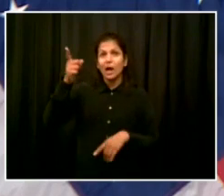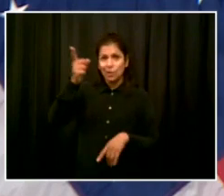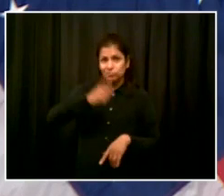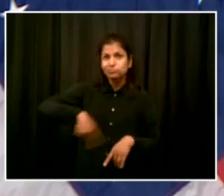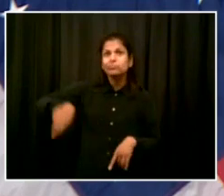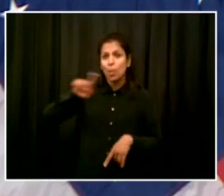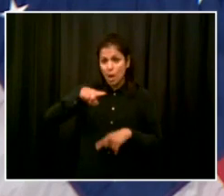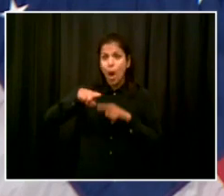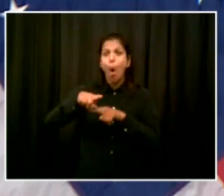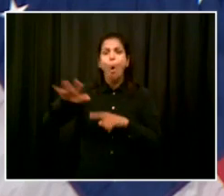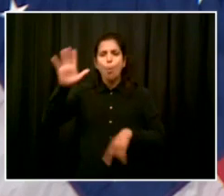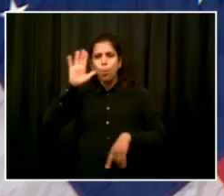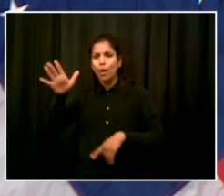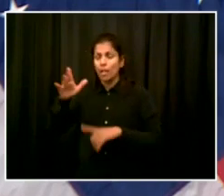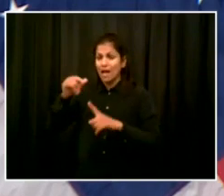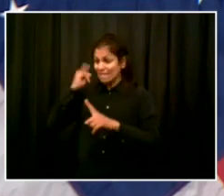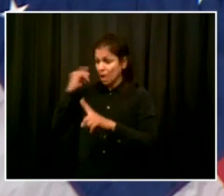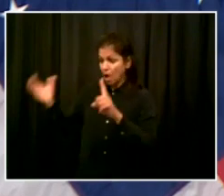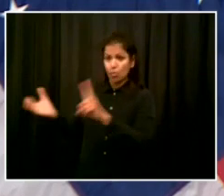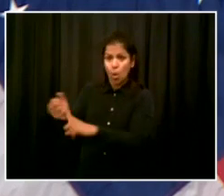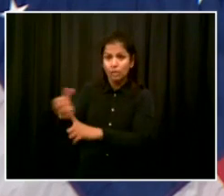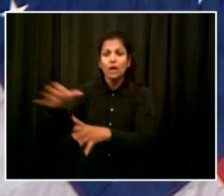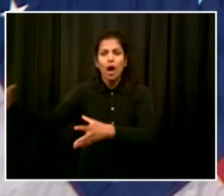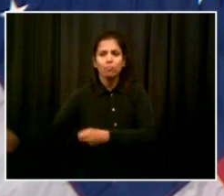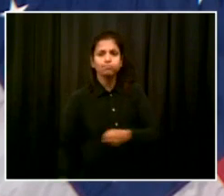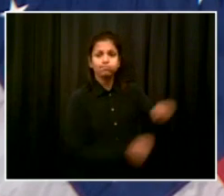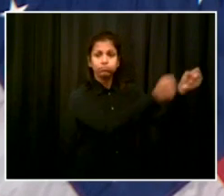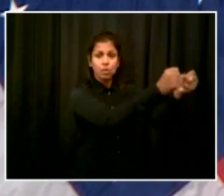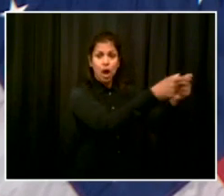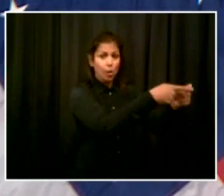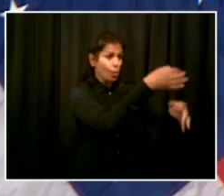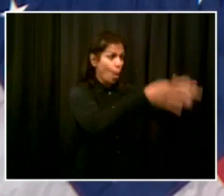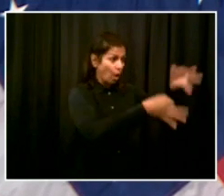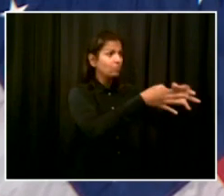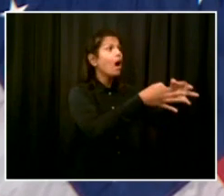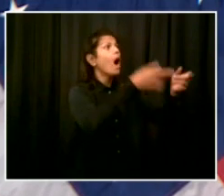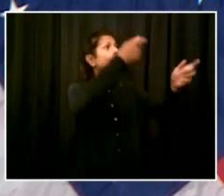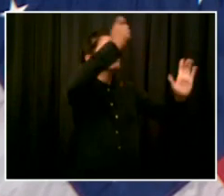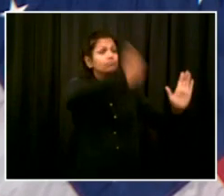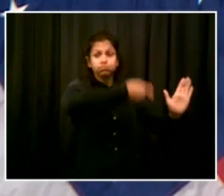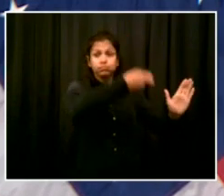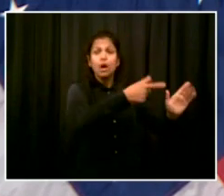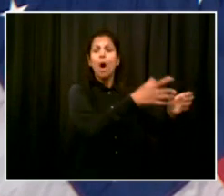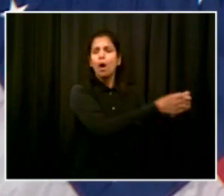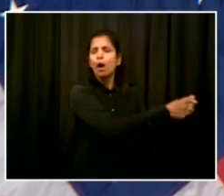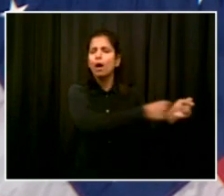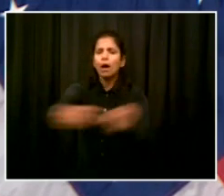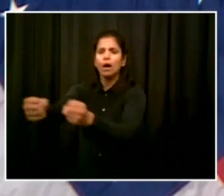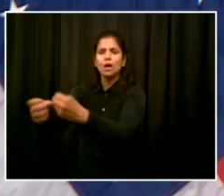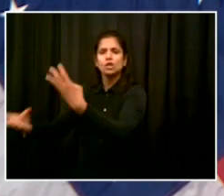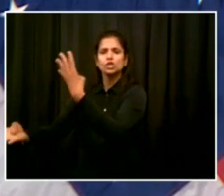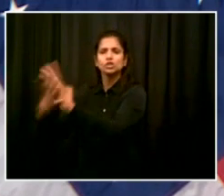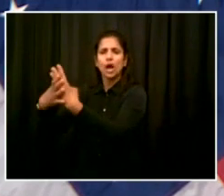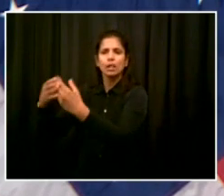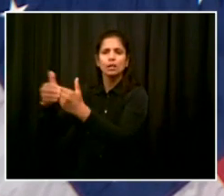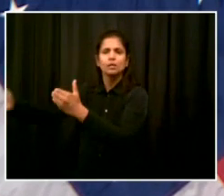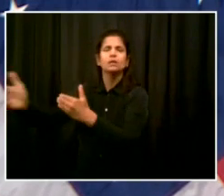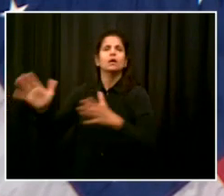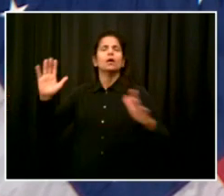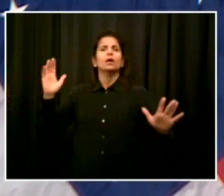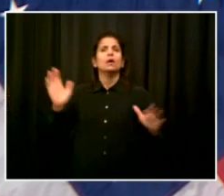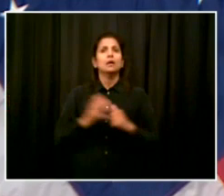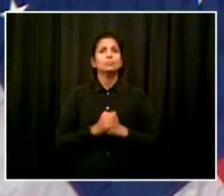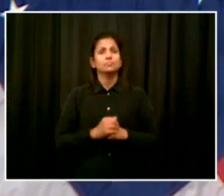Yorkers and carry illegal firearms on the streets of this city. The arrest is almost irrelevant. What happens to the